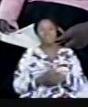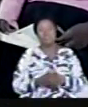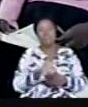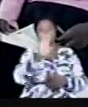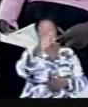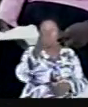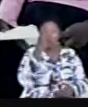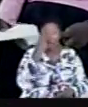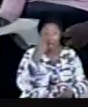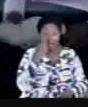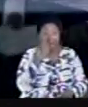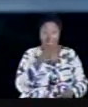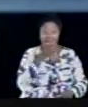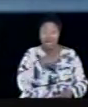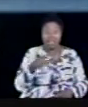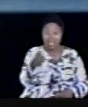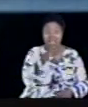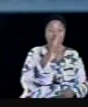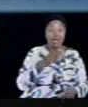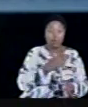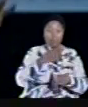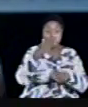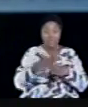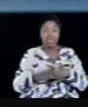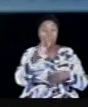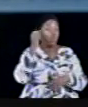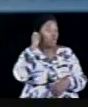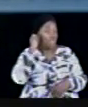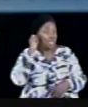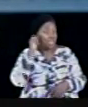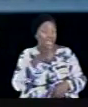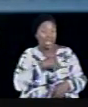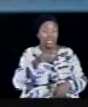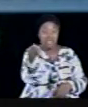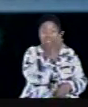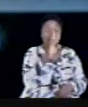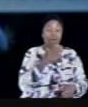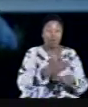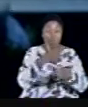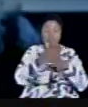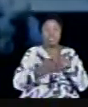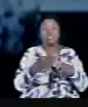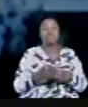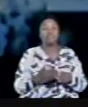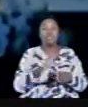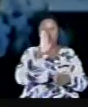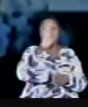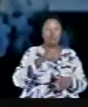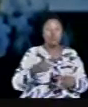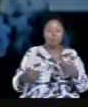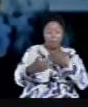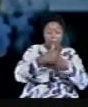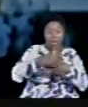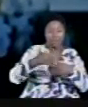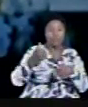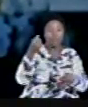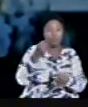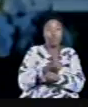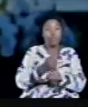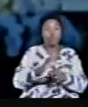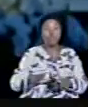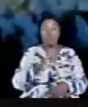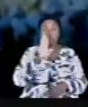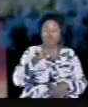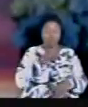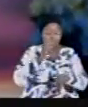ye are complete. Your ears, and ye are complete. Your backbone, and ye are